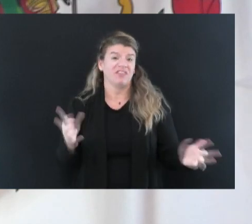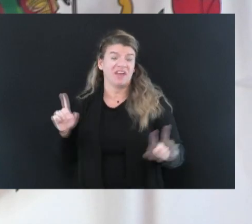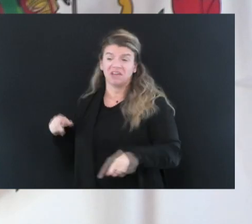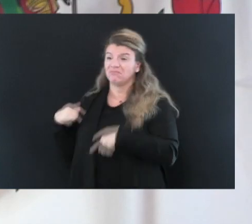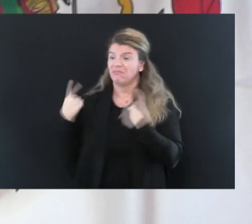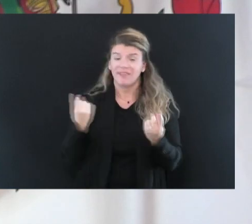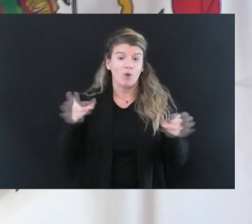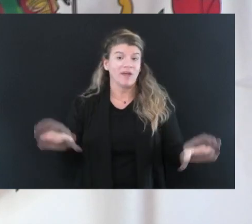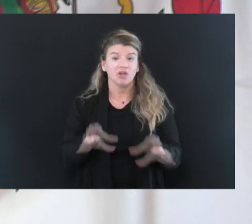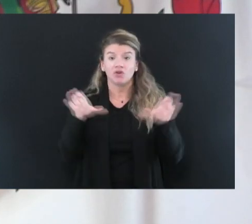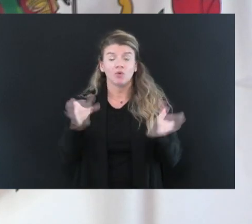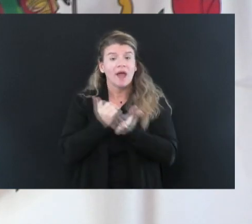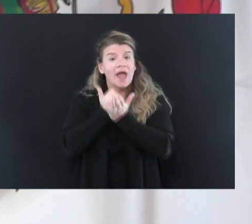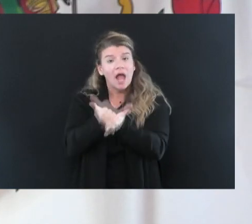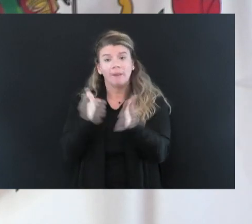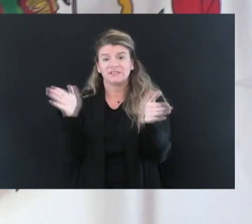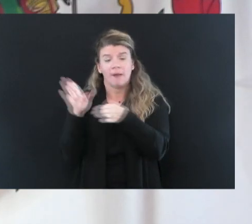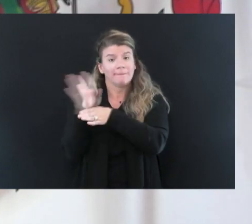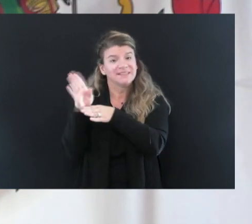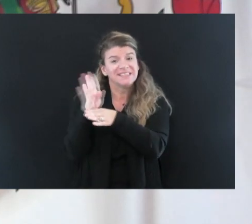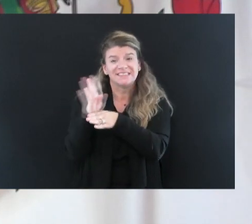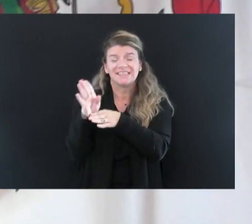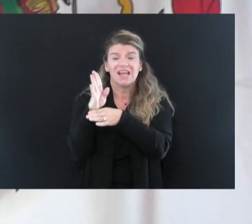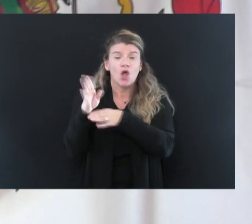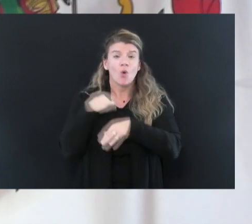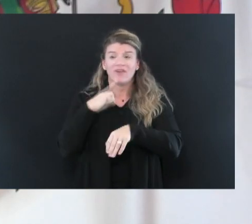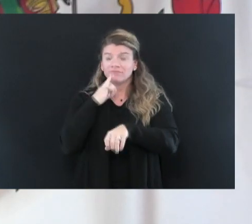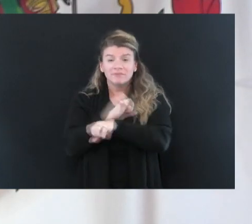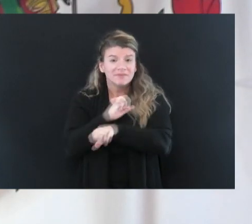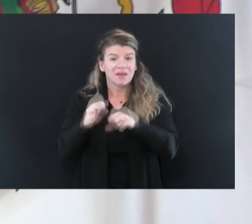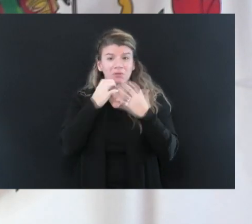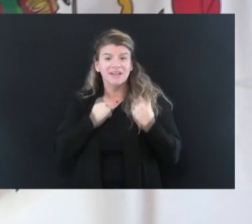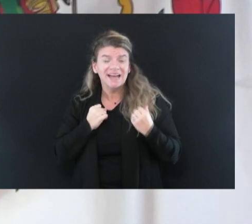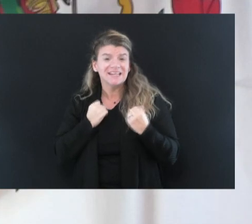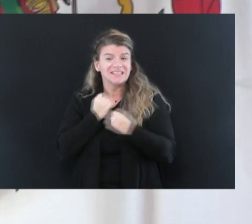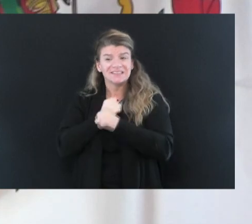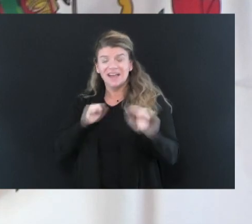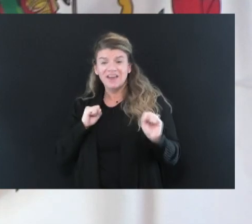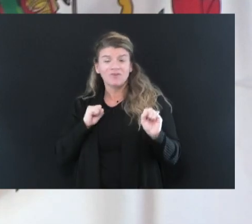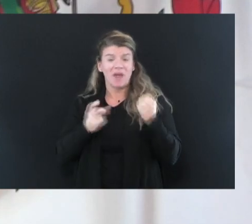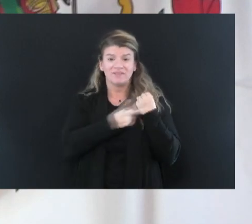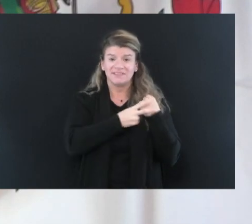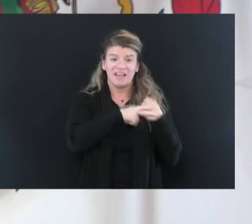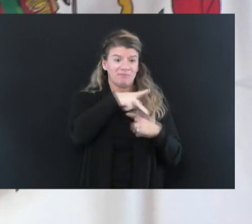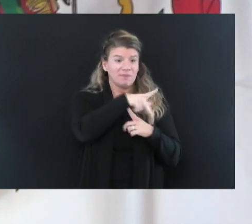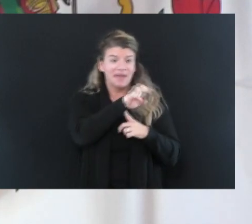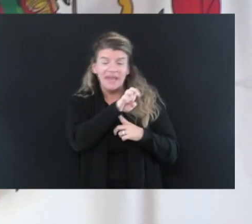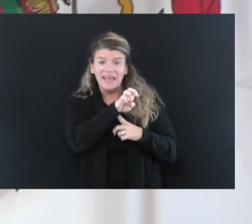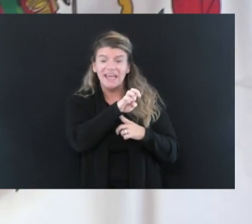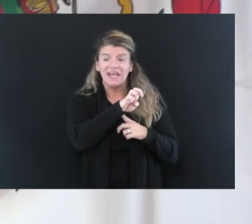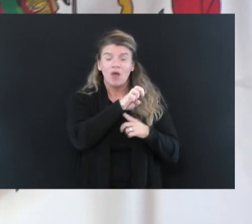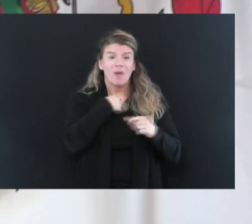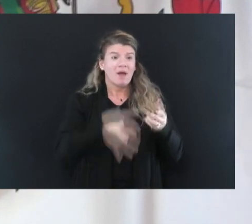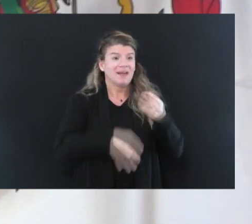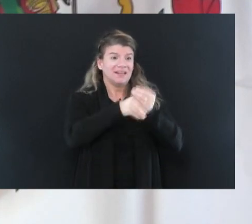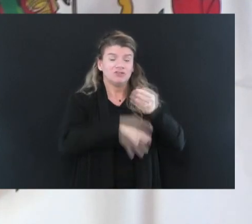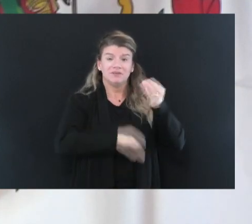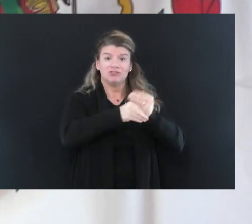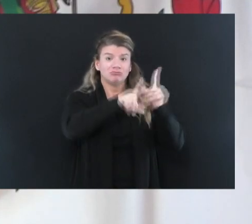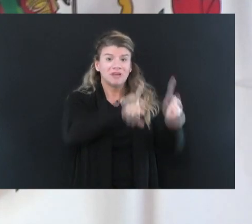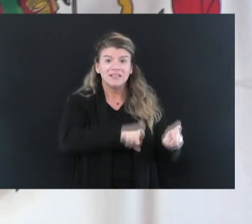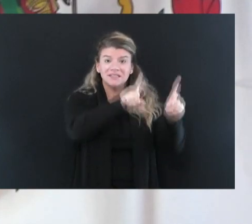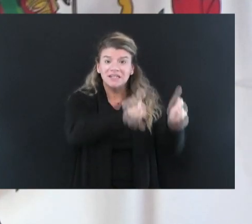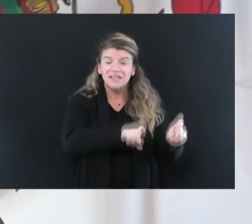small businesses. We have absolutely protected us with PPE and the additional testing